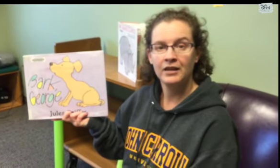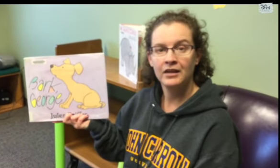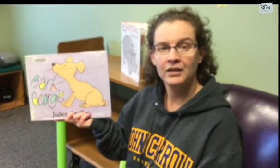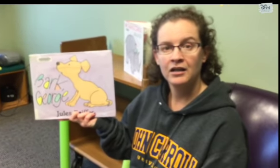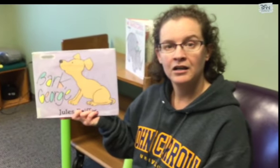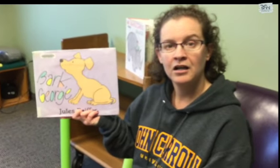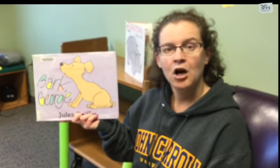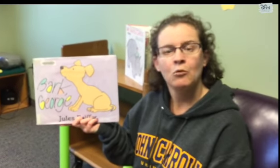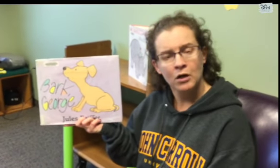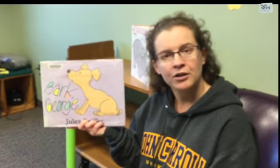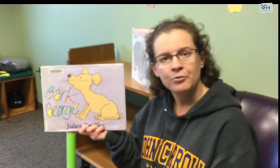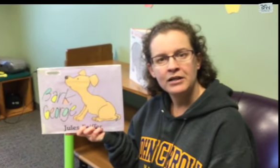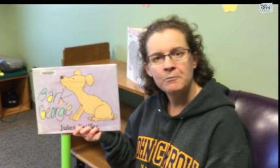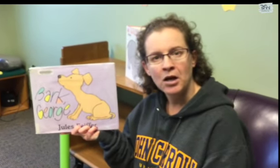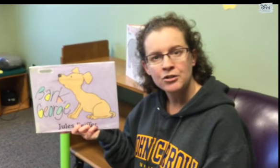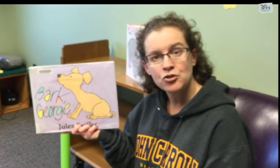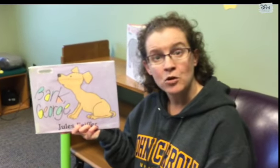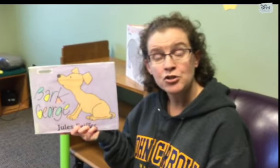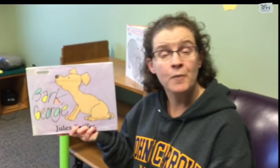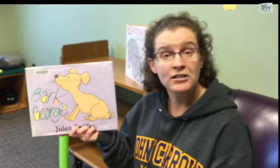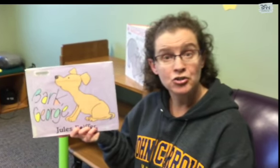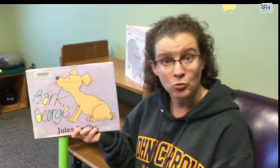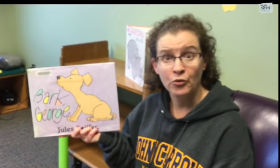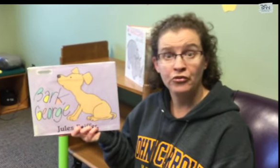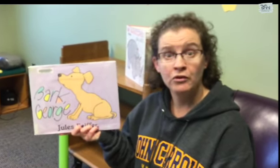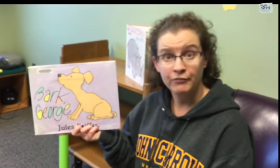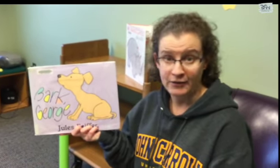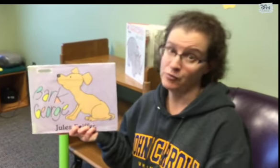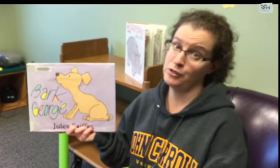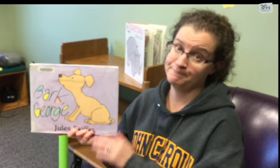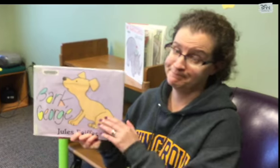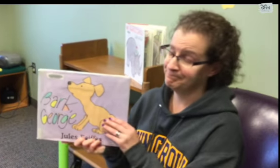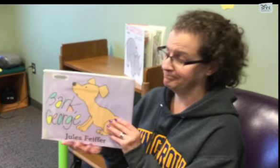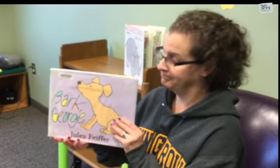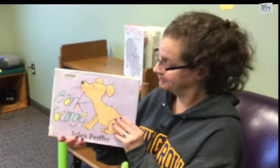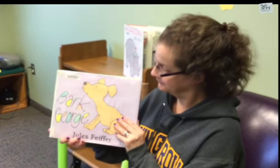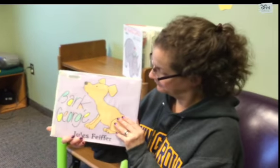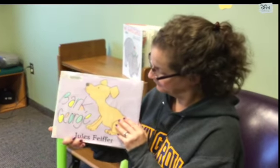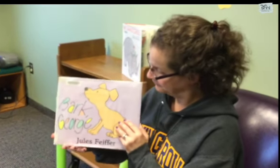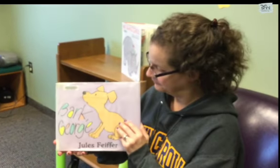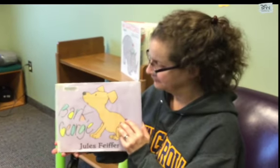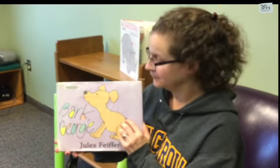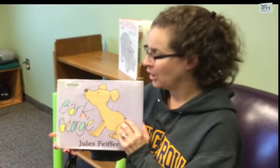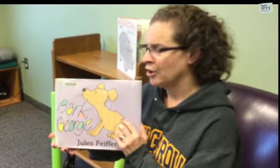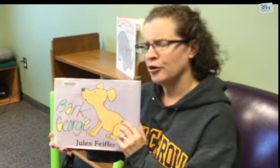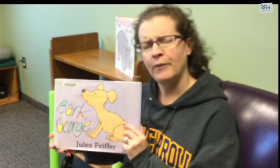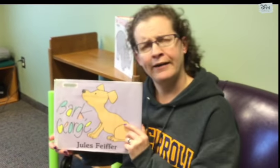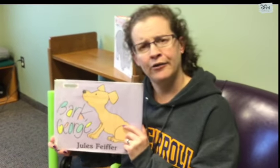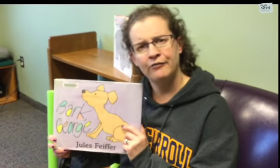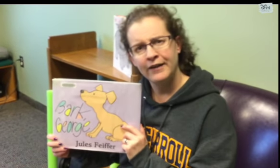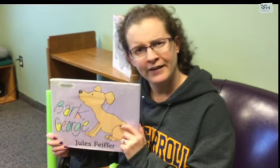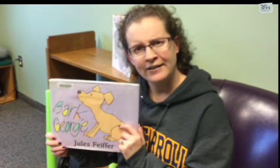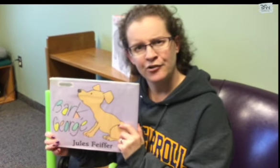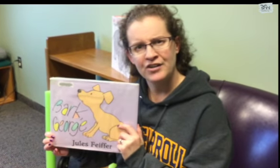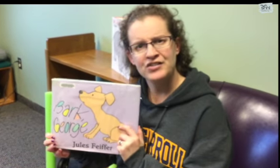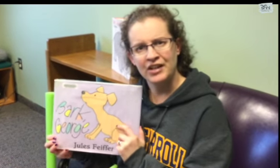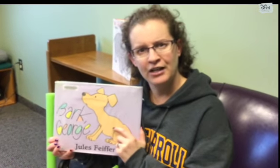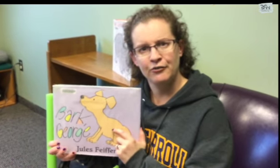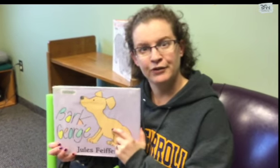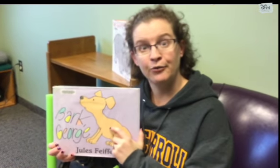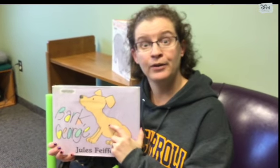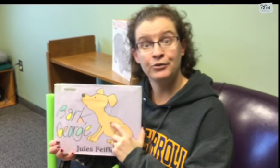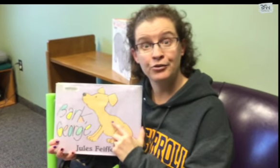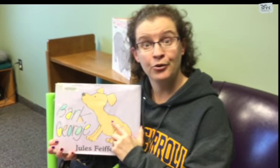What book are we going to read? We're going to read Bark George by Jules Pfeiffer, Yay. who I heard a very